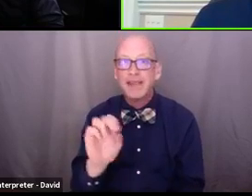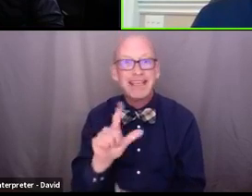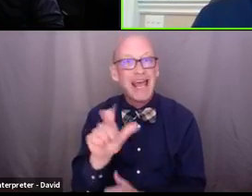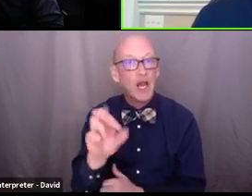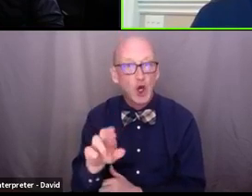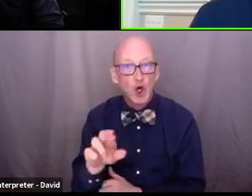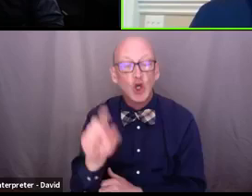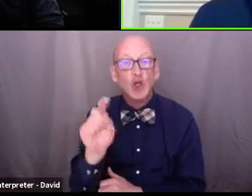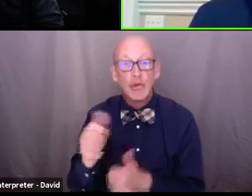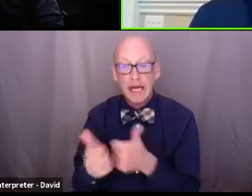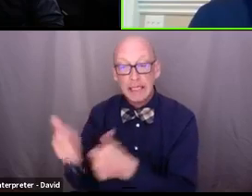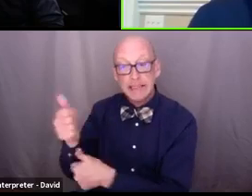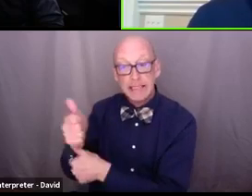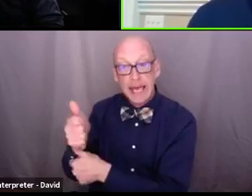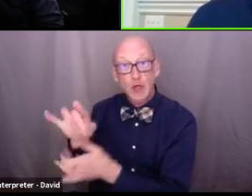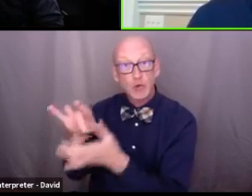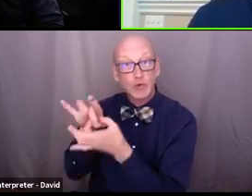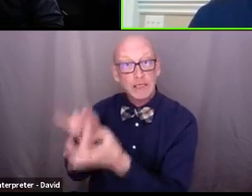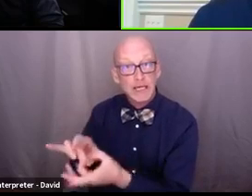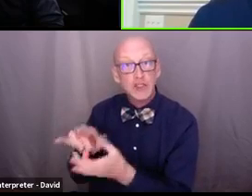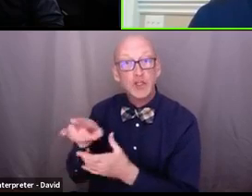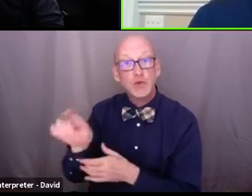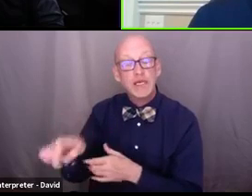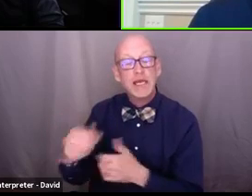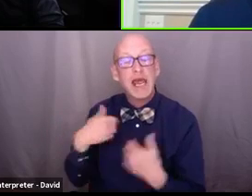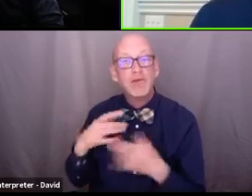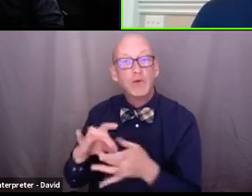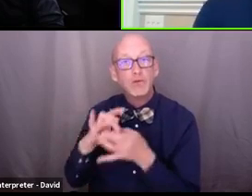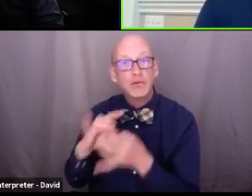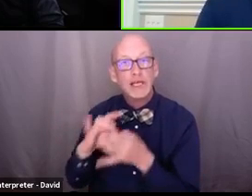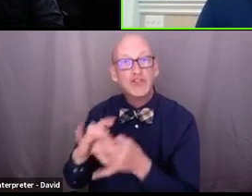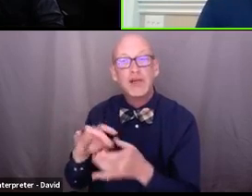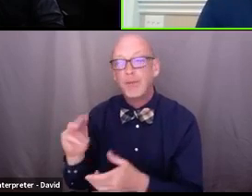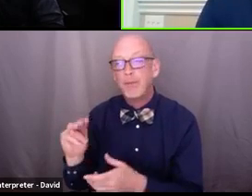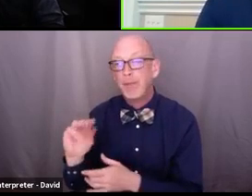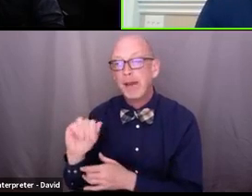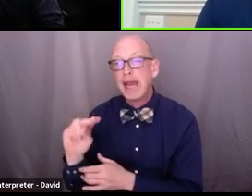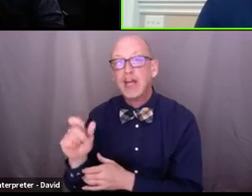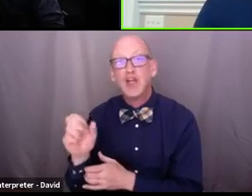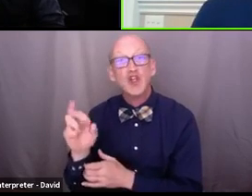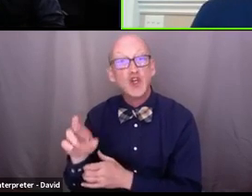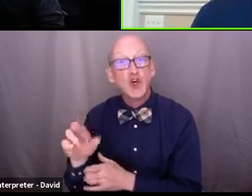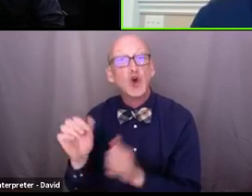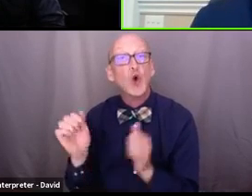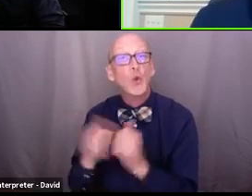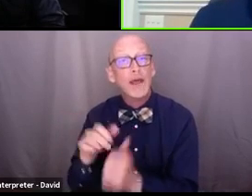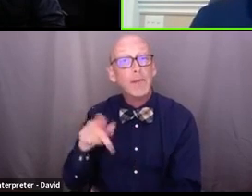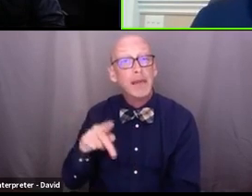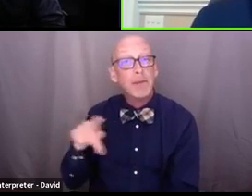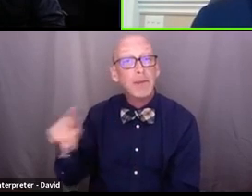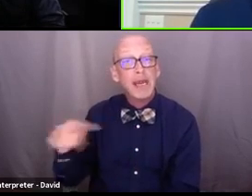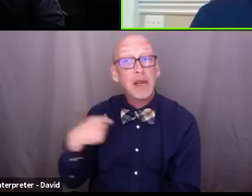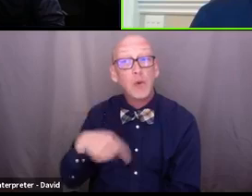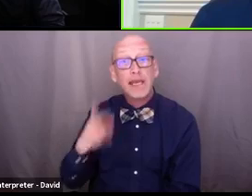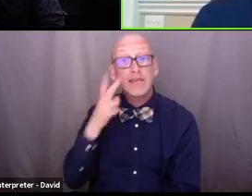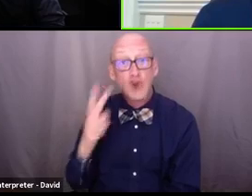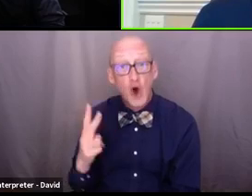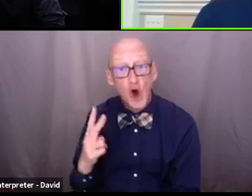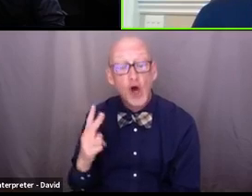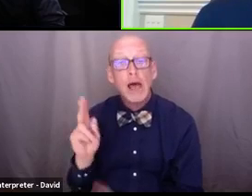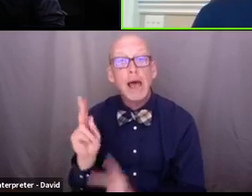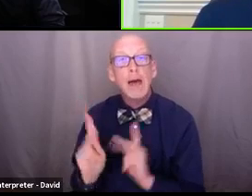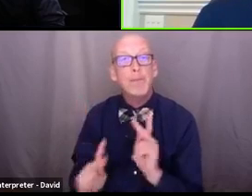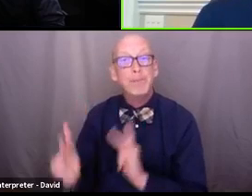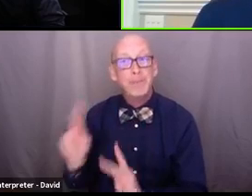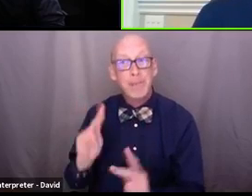with the executives. They need to have a relationship manager because again, with PPP, what we saw was that the individuals that had